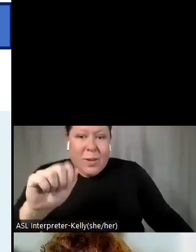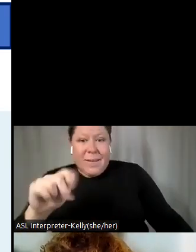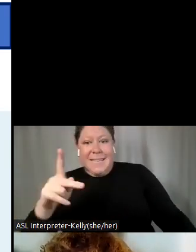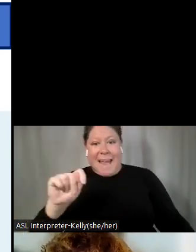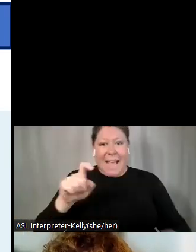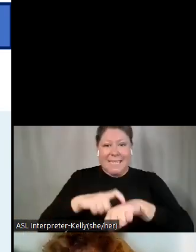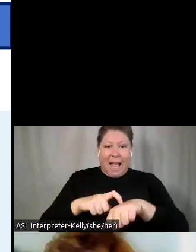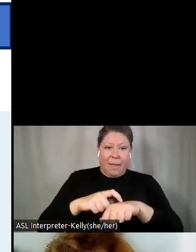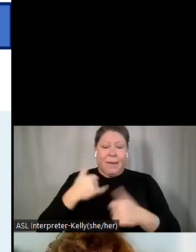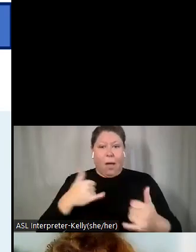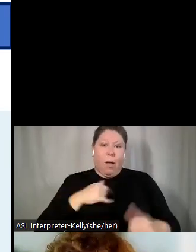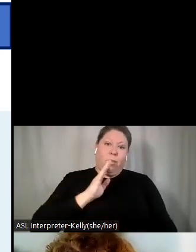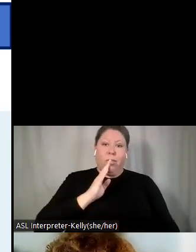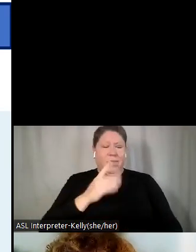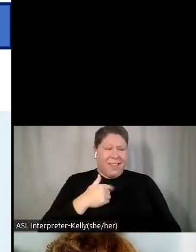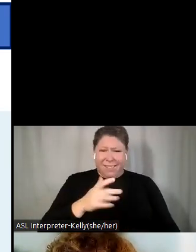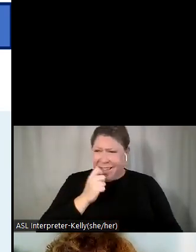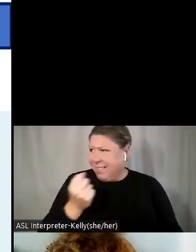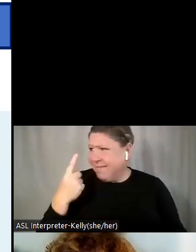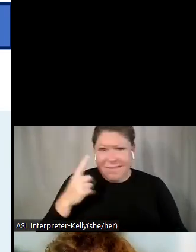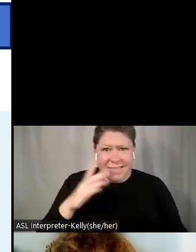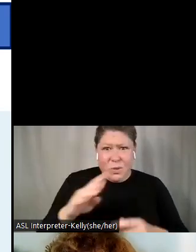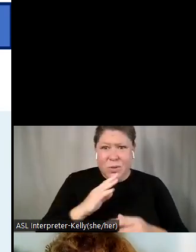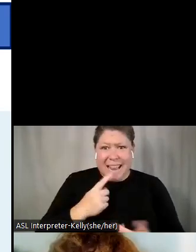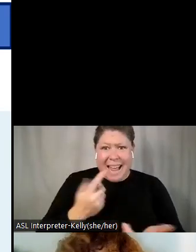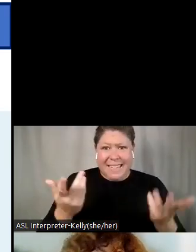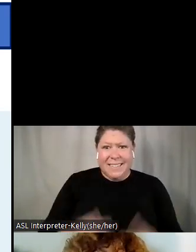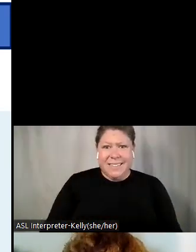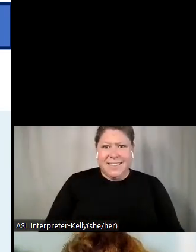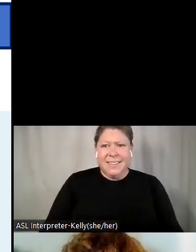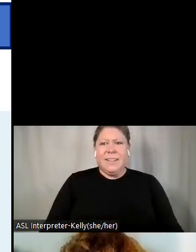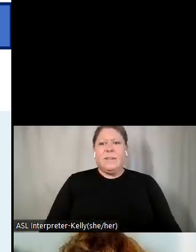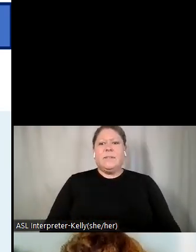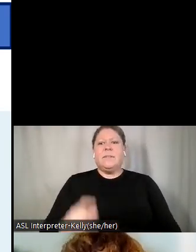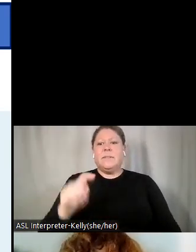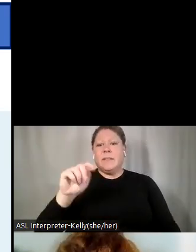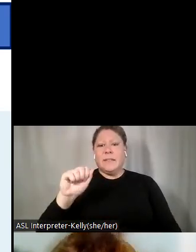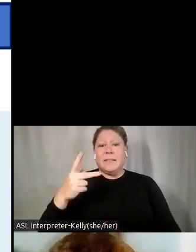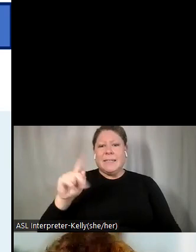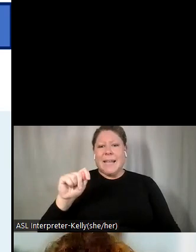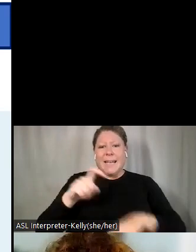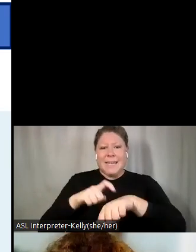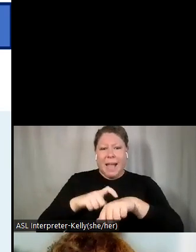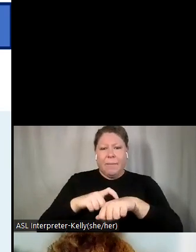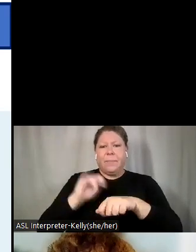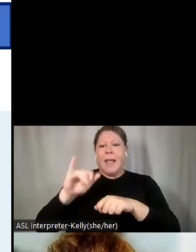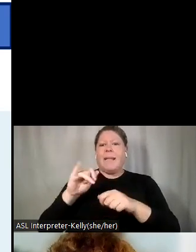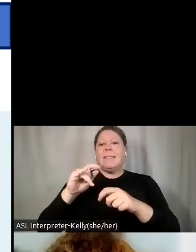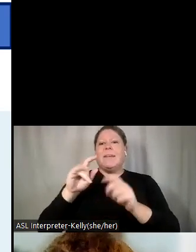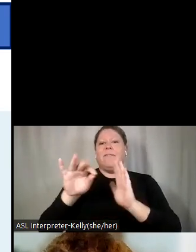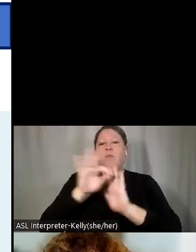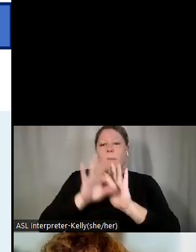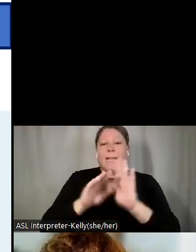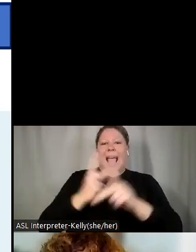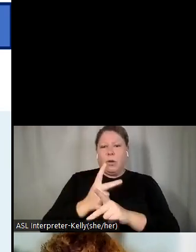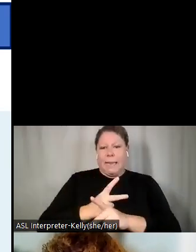to me talk about that and thinking, I don't understand what this lady's talking about. Takt time is a calculated number. It is not a measured